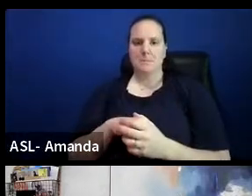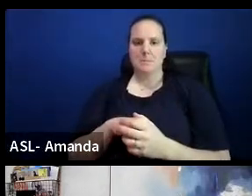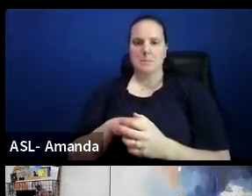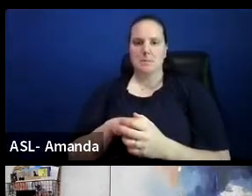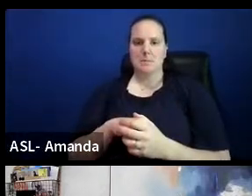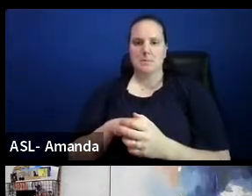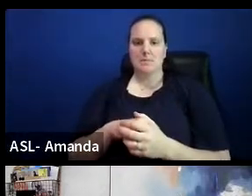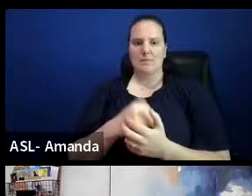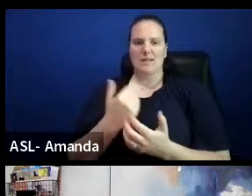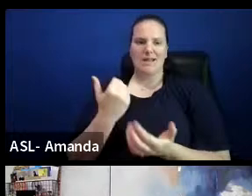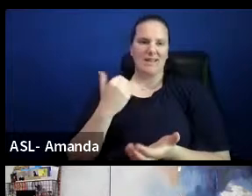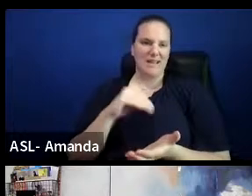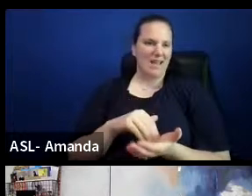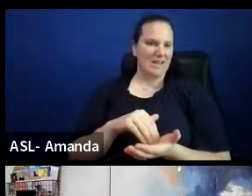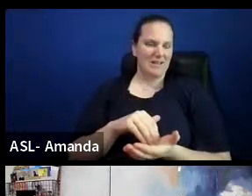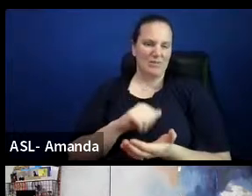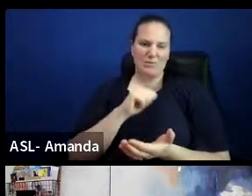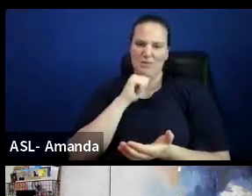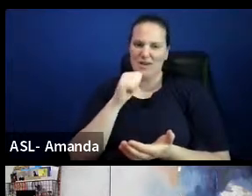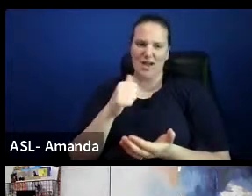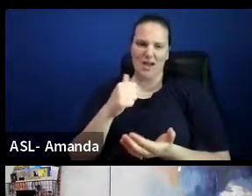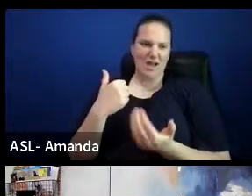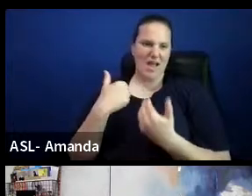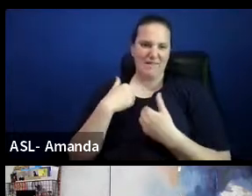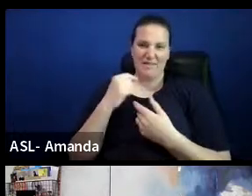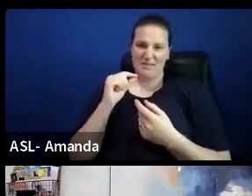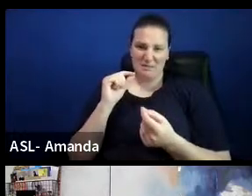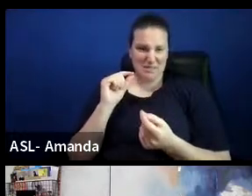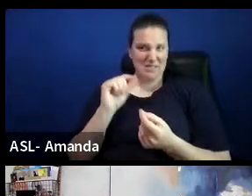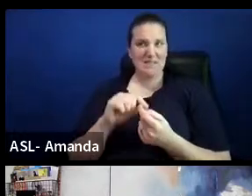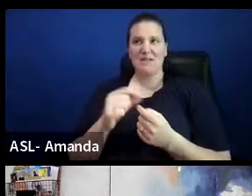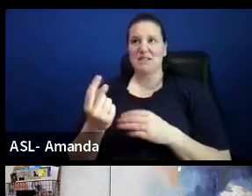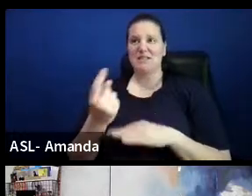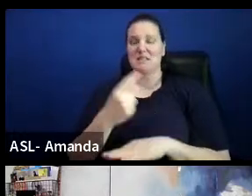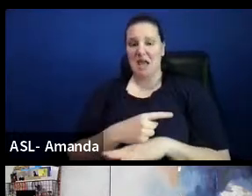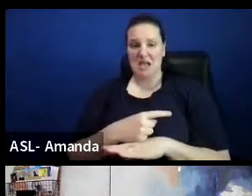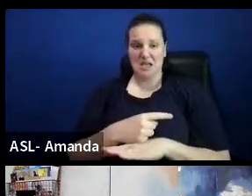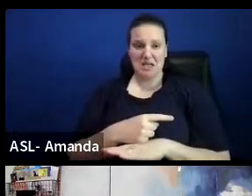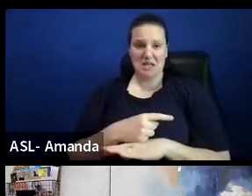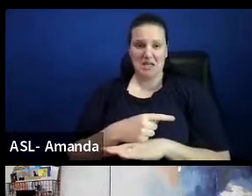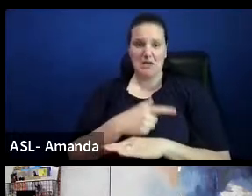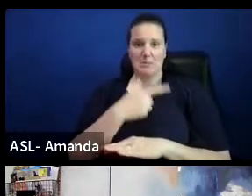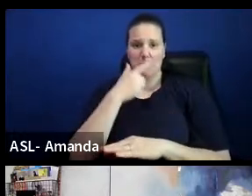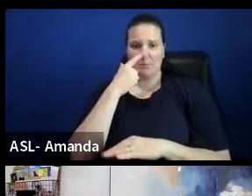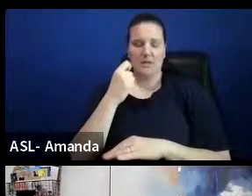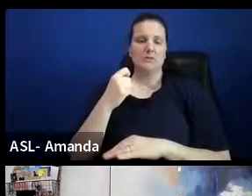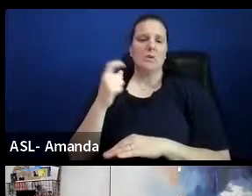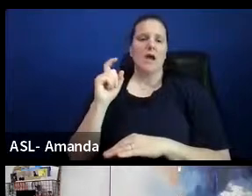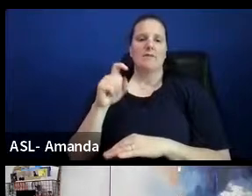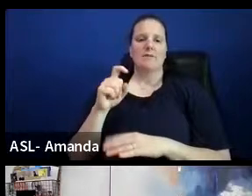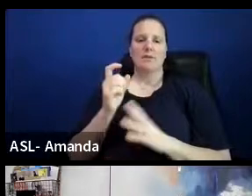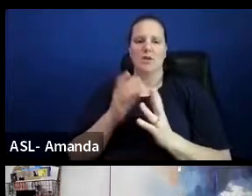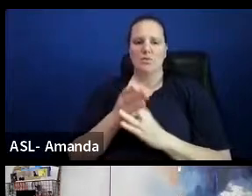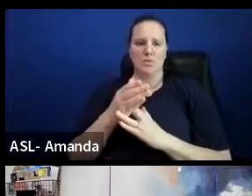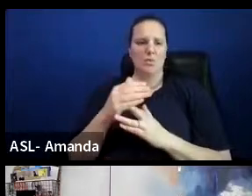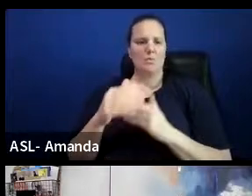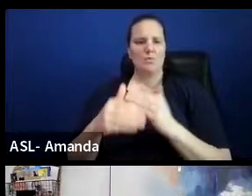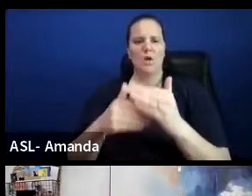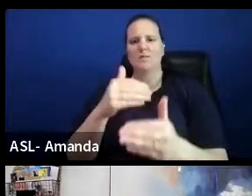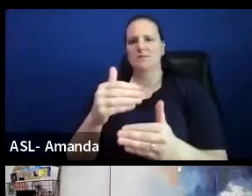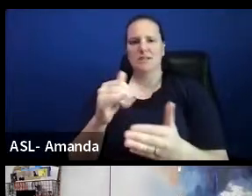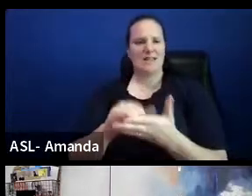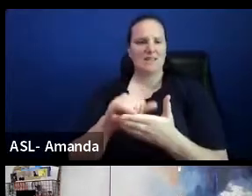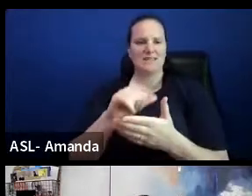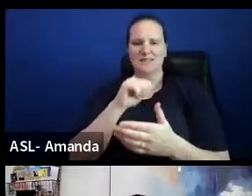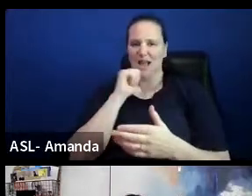Once again, we don't have some specific dates because we have to get through processes that are not